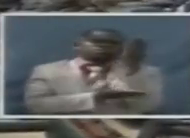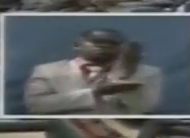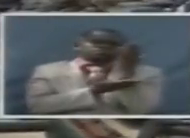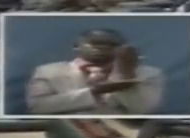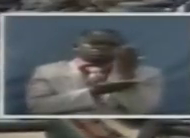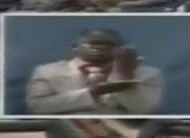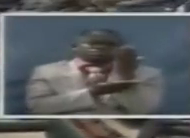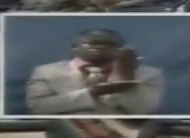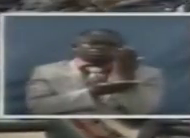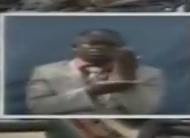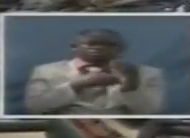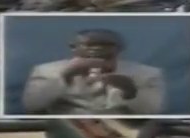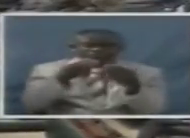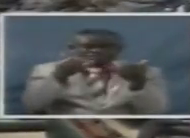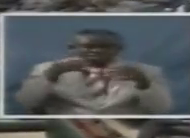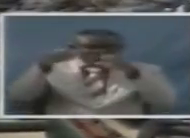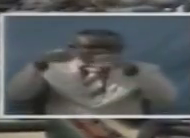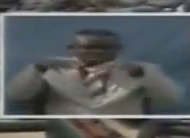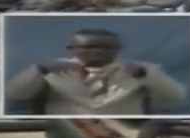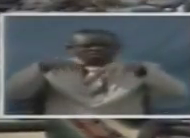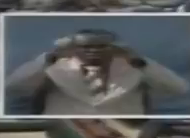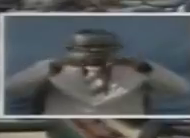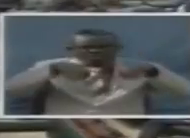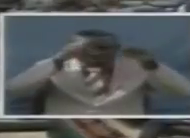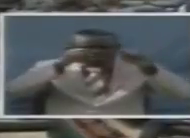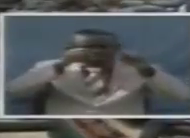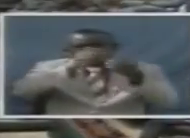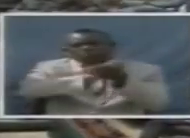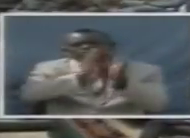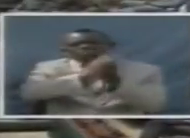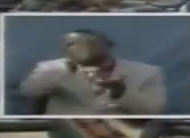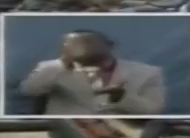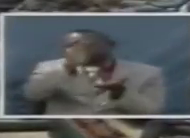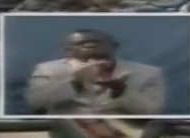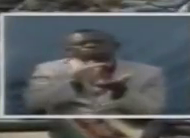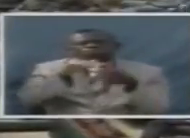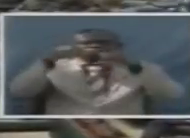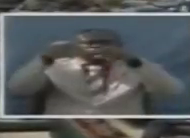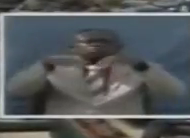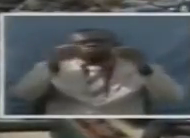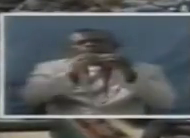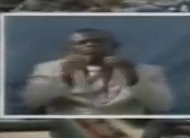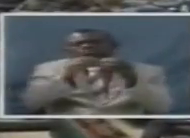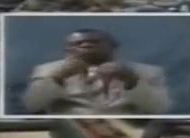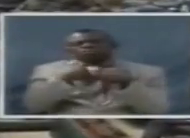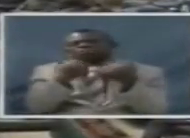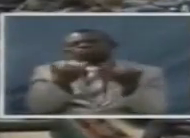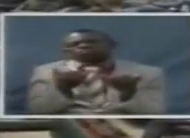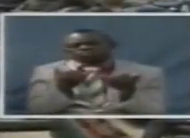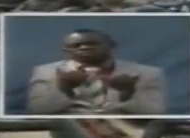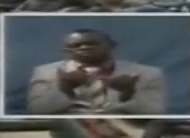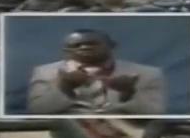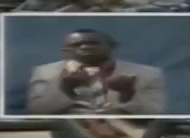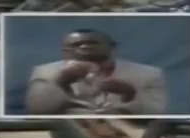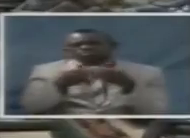load shedding, creating better prospects for industrialization. Mr. Speaker, at